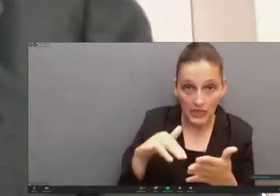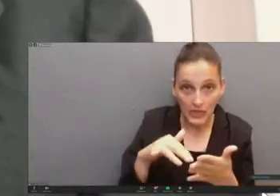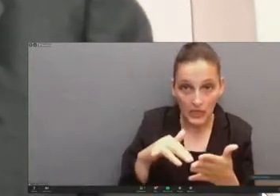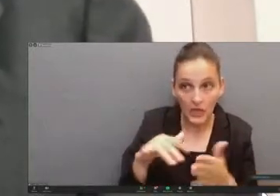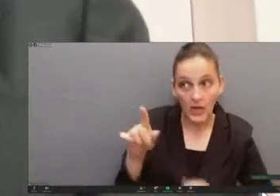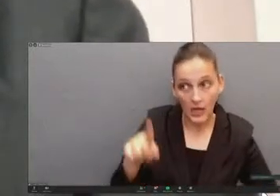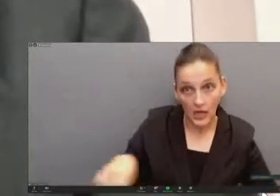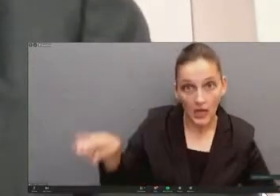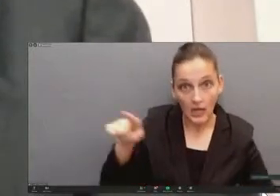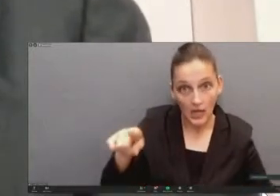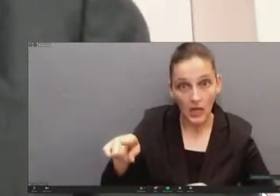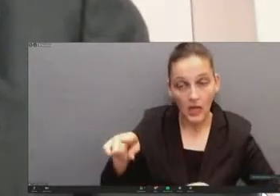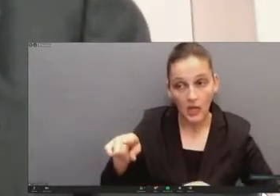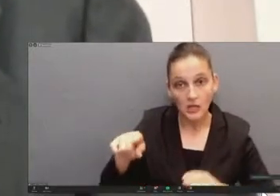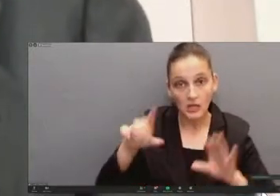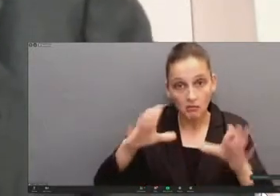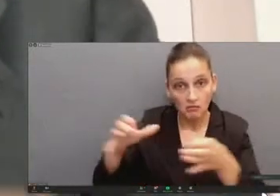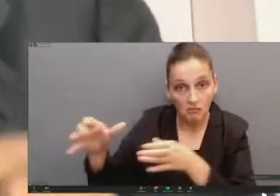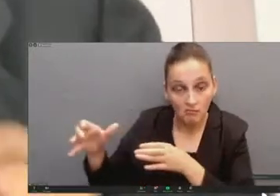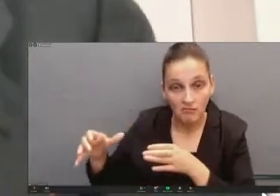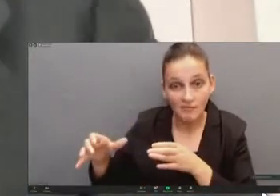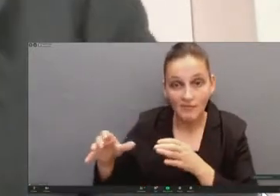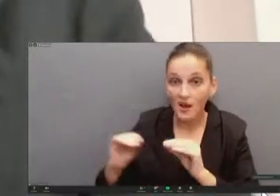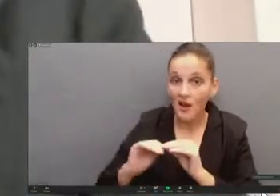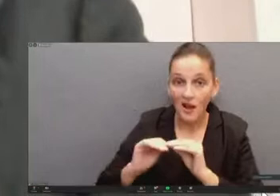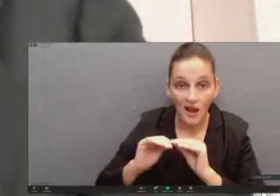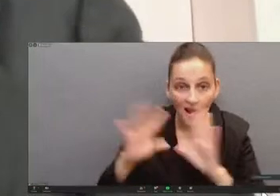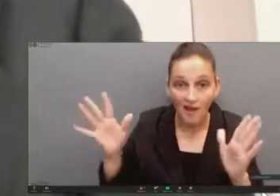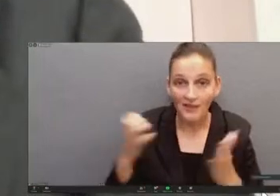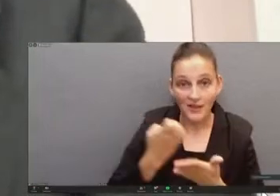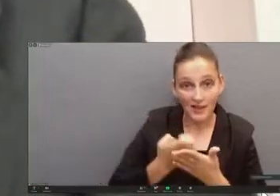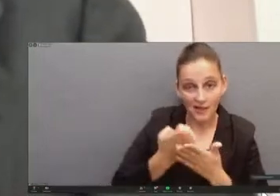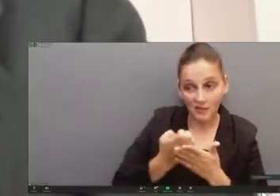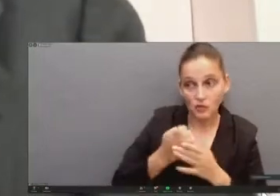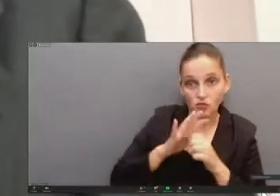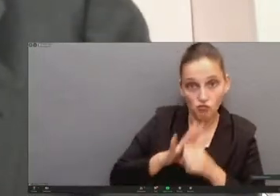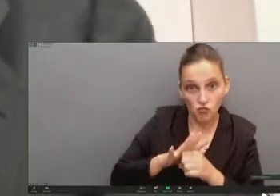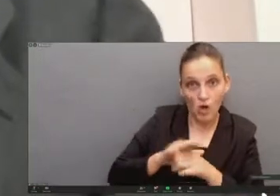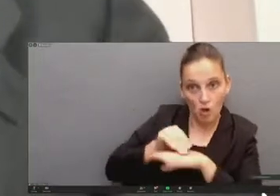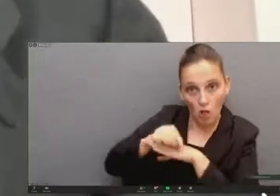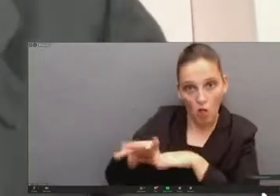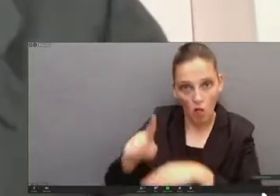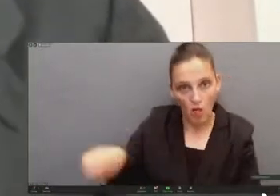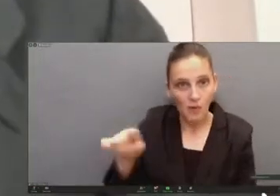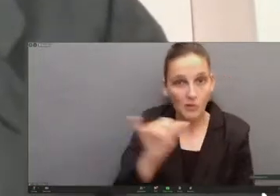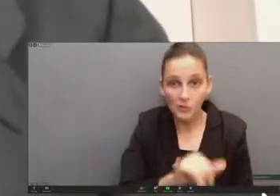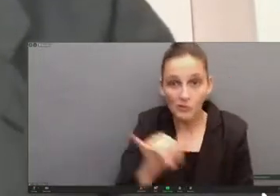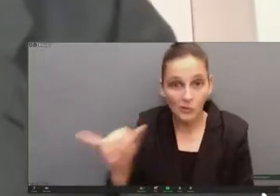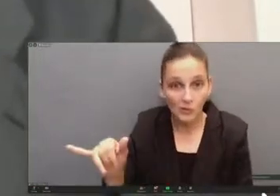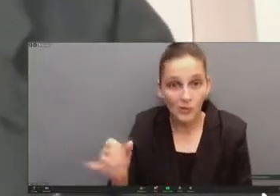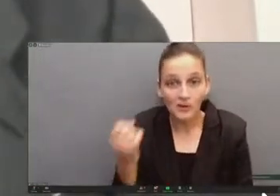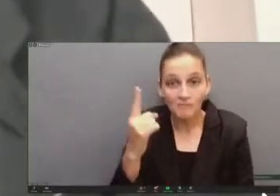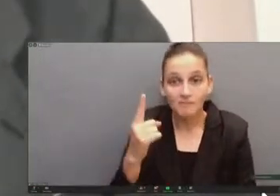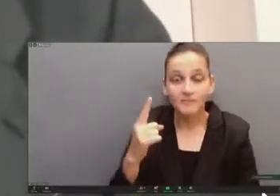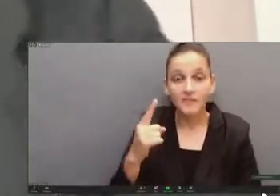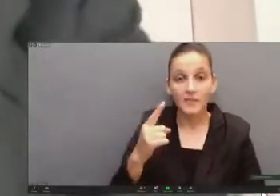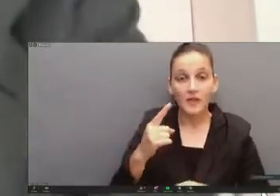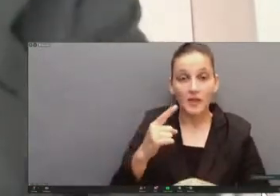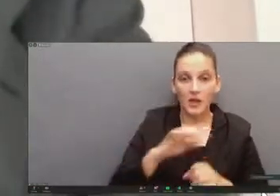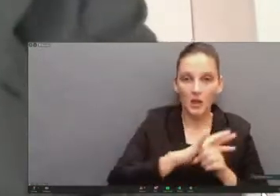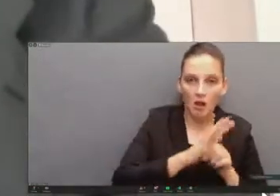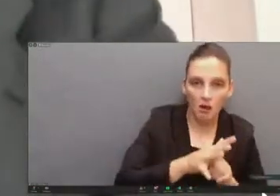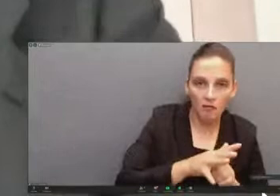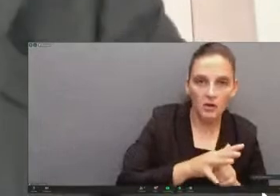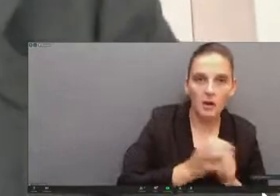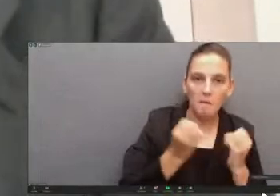also been disproportionately affected by the economic stress of the pandemic. The pandemic has not only led to a loss of life and illness,